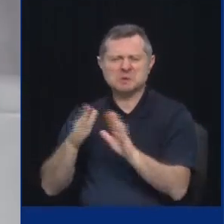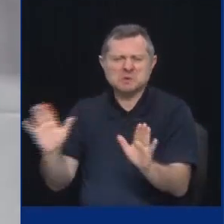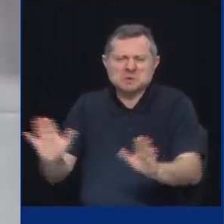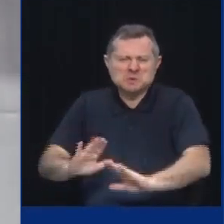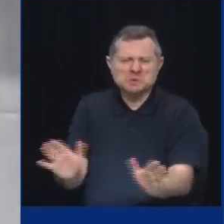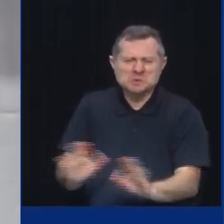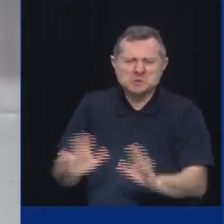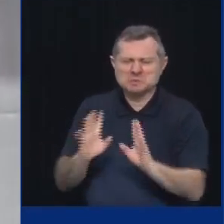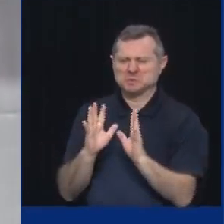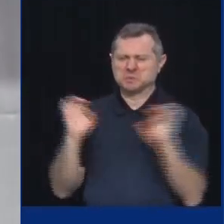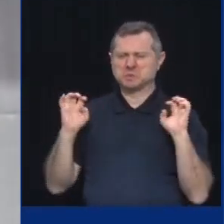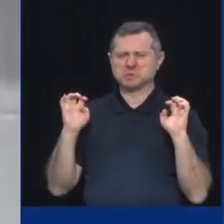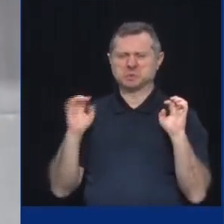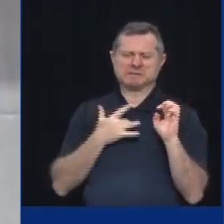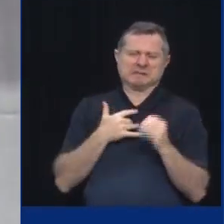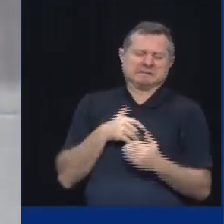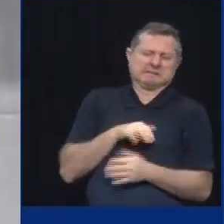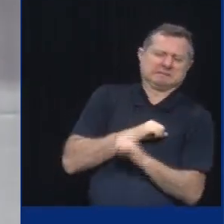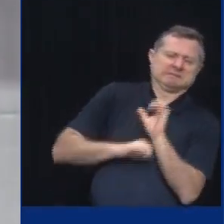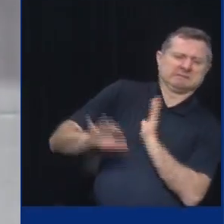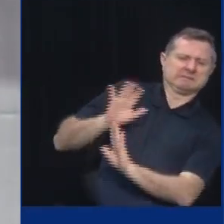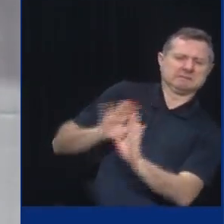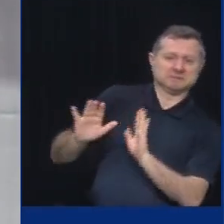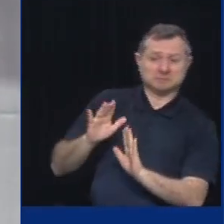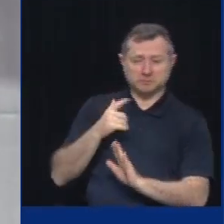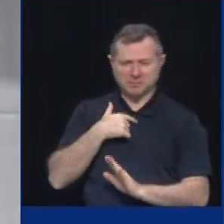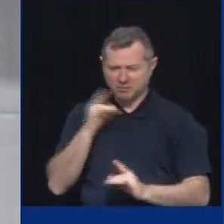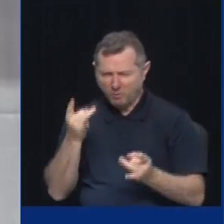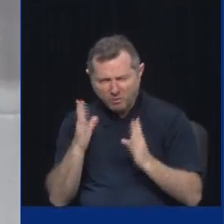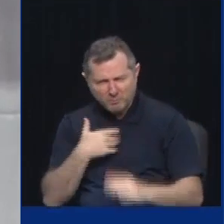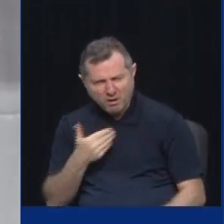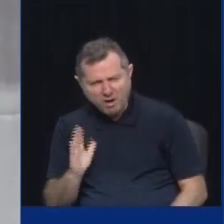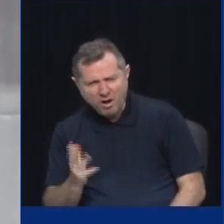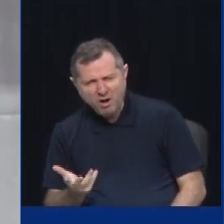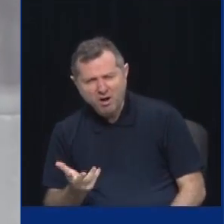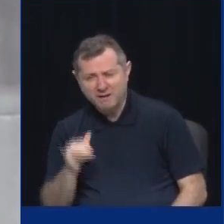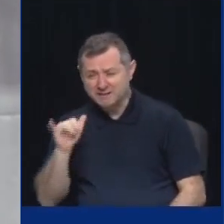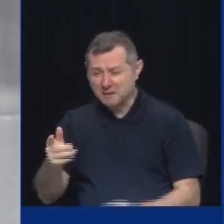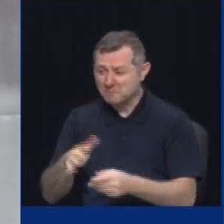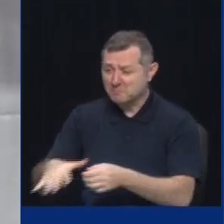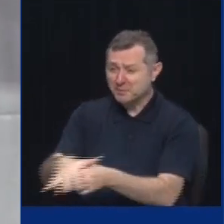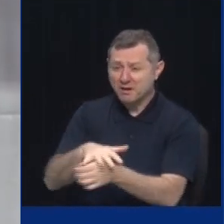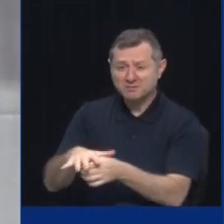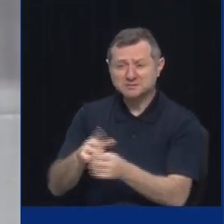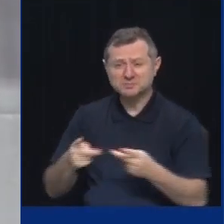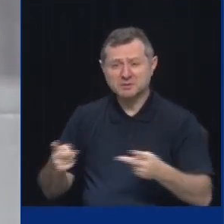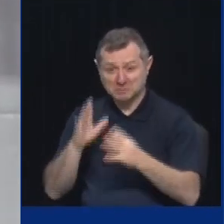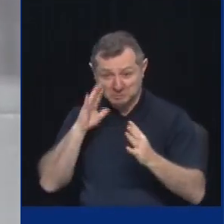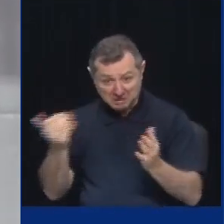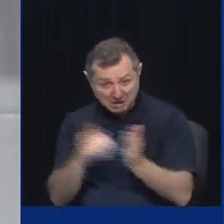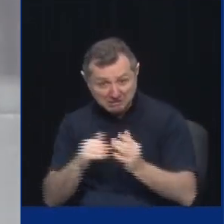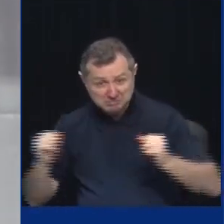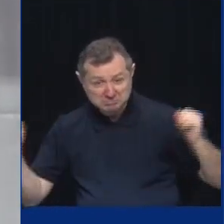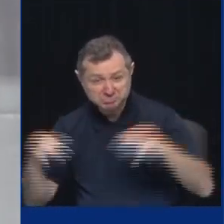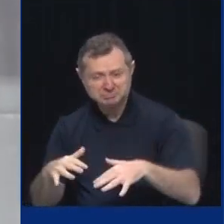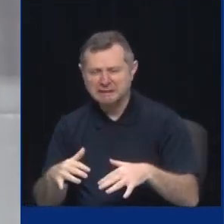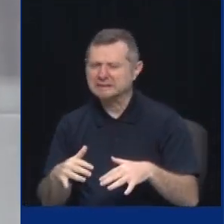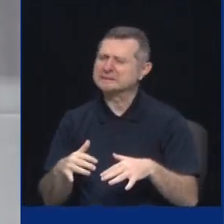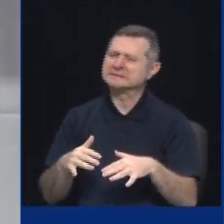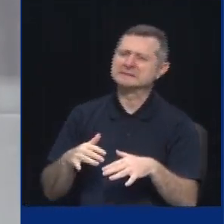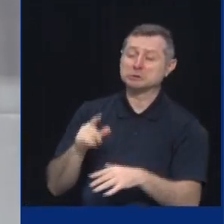because, God forbid, that's the memory. God forbid that might be a place of attack. And Tribeca said, we are